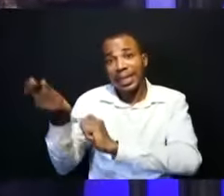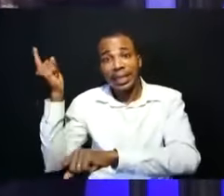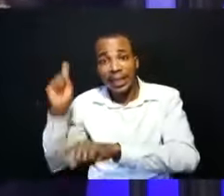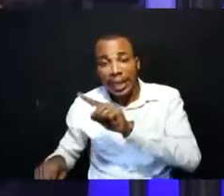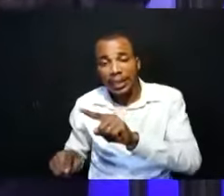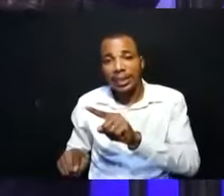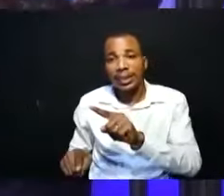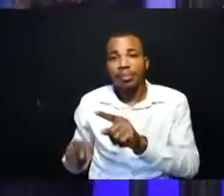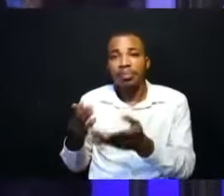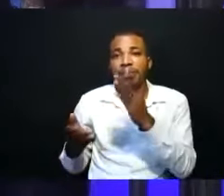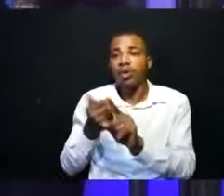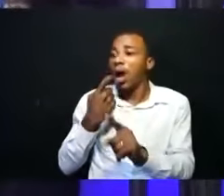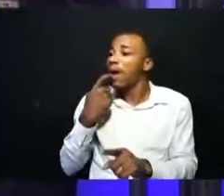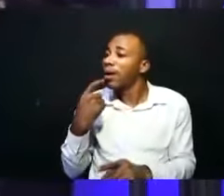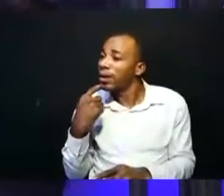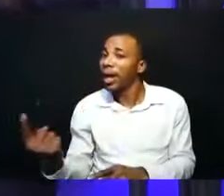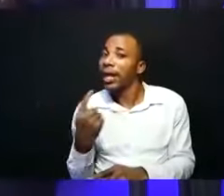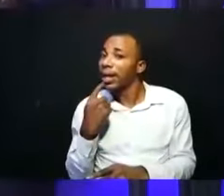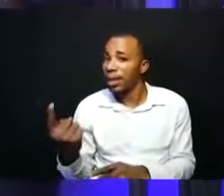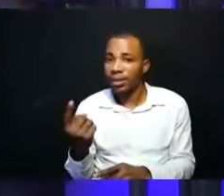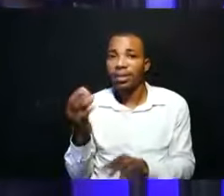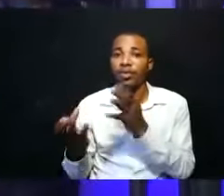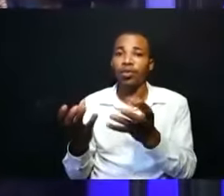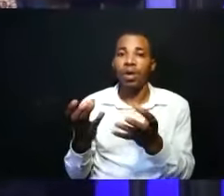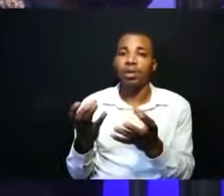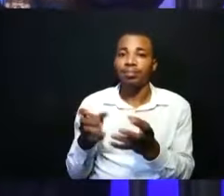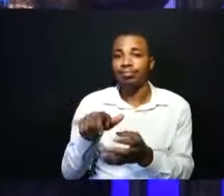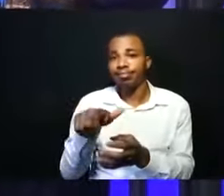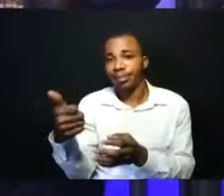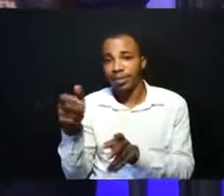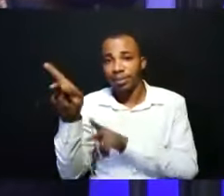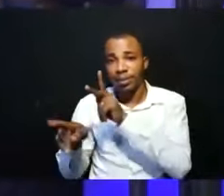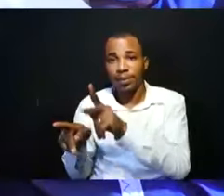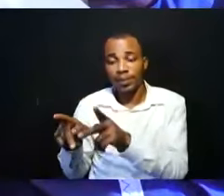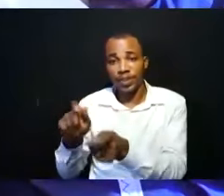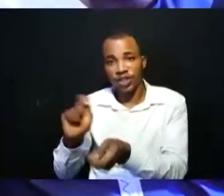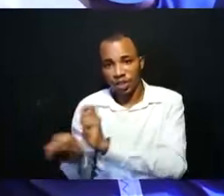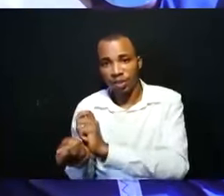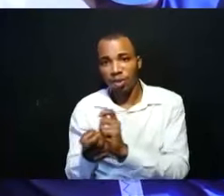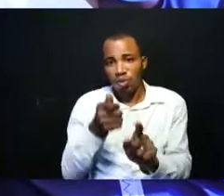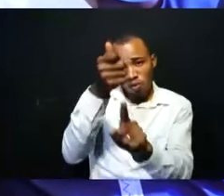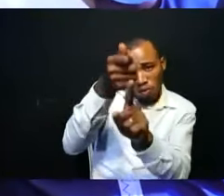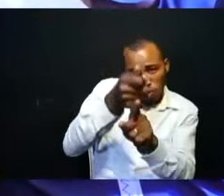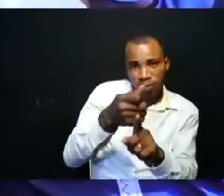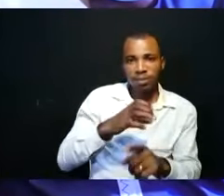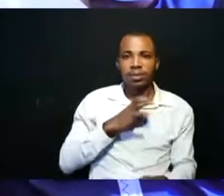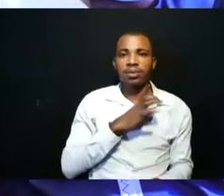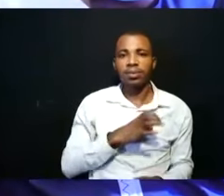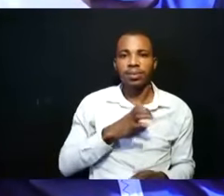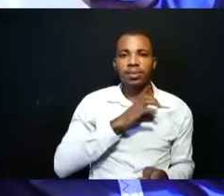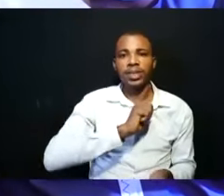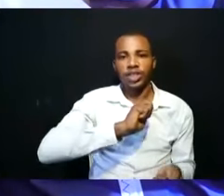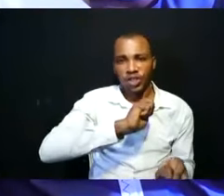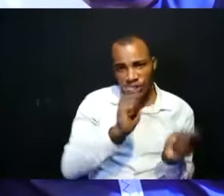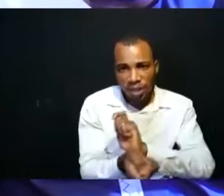You see, if you want people to change, do the change yourself.